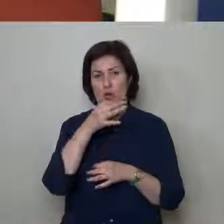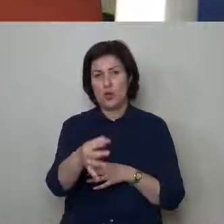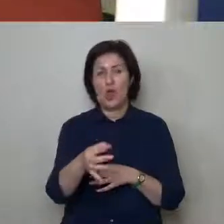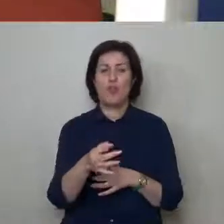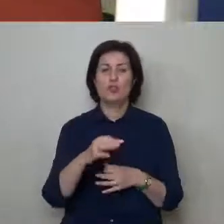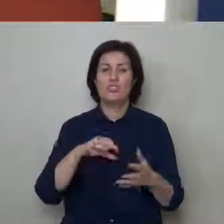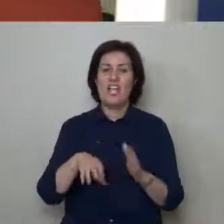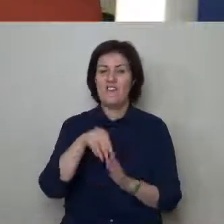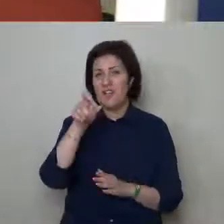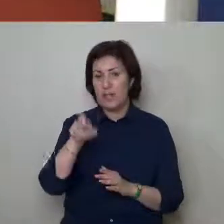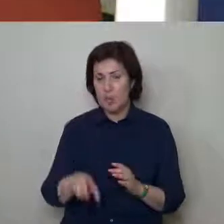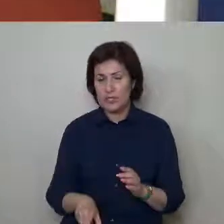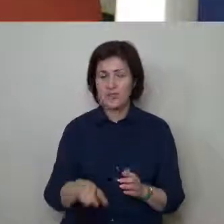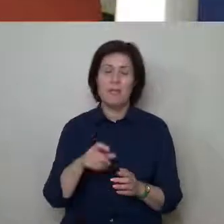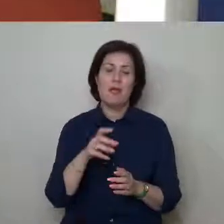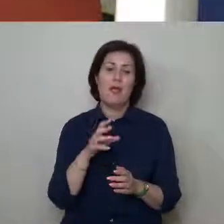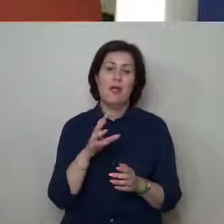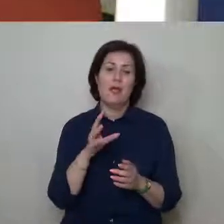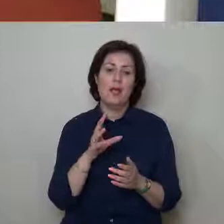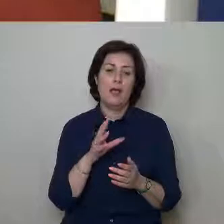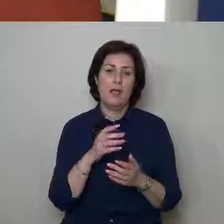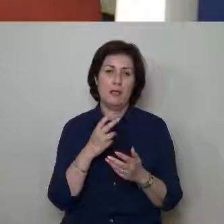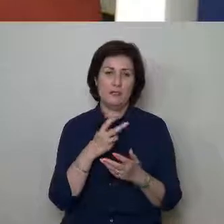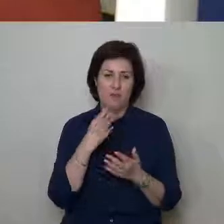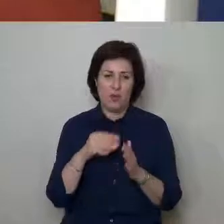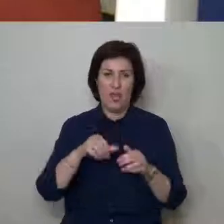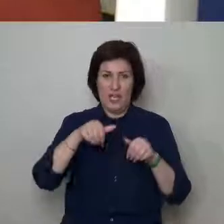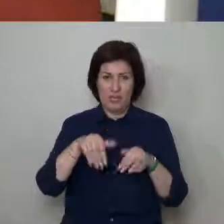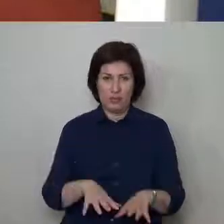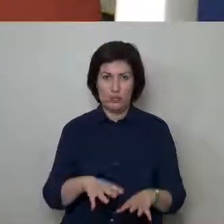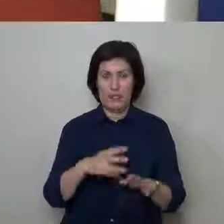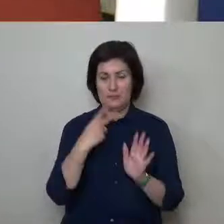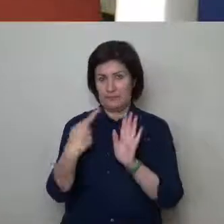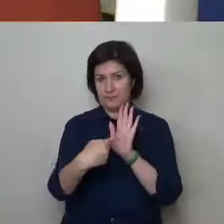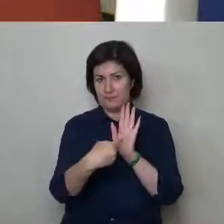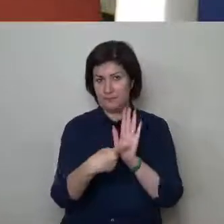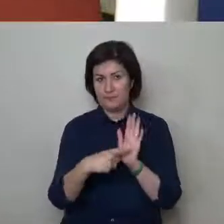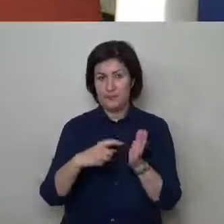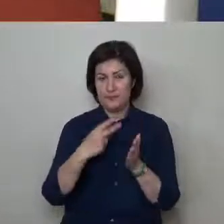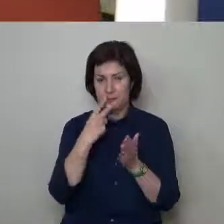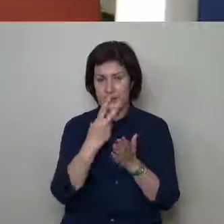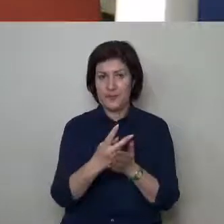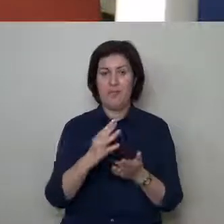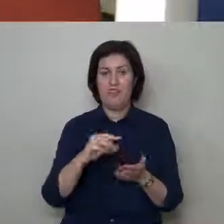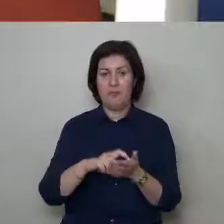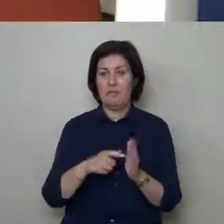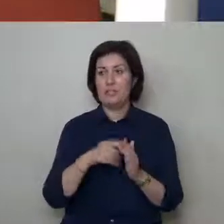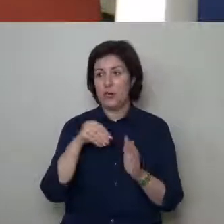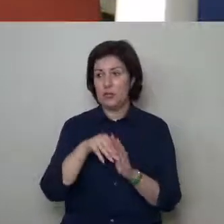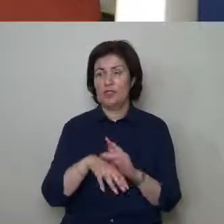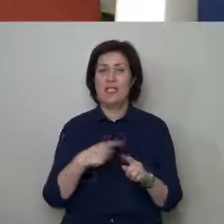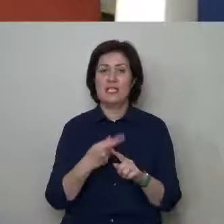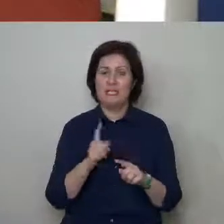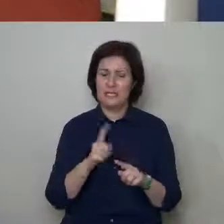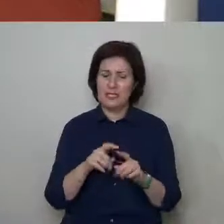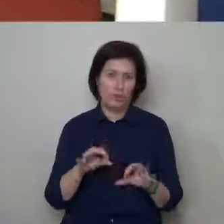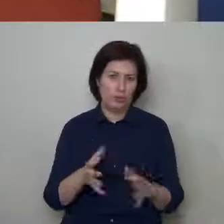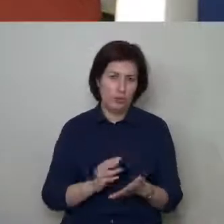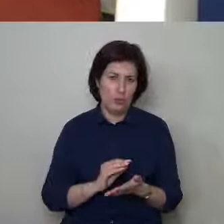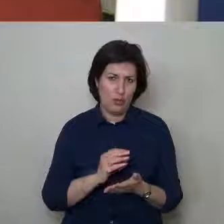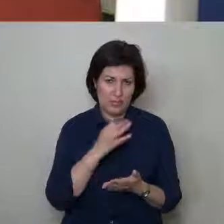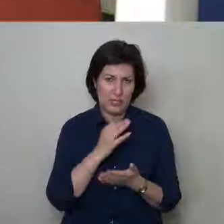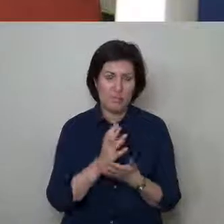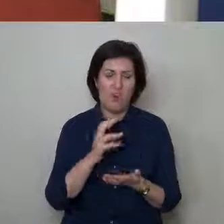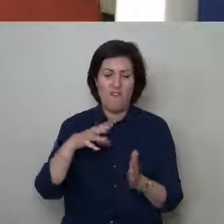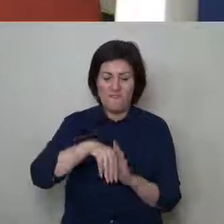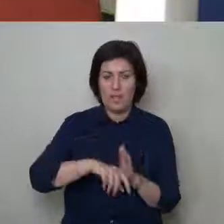public disclosing of one's vote by publicly showing the ballot inside the